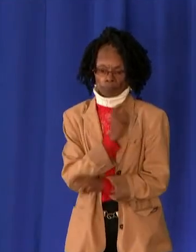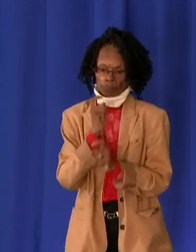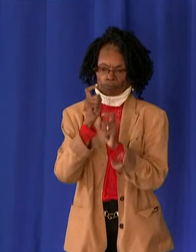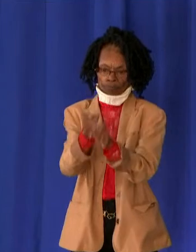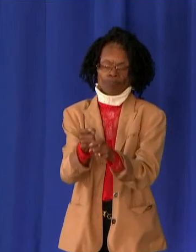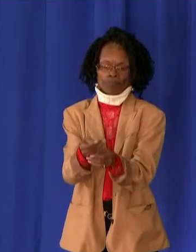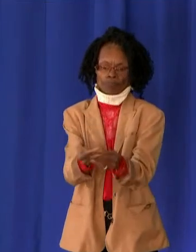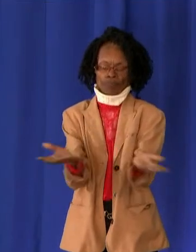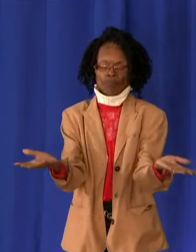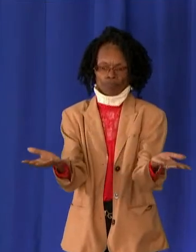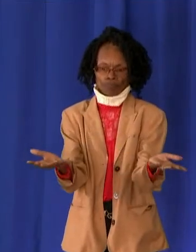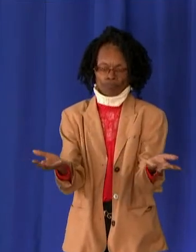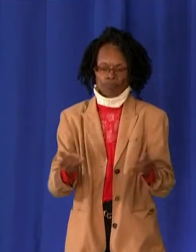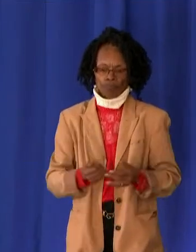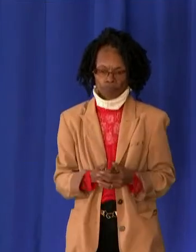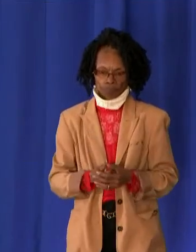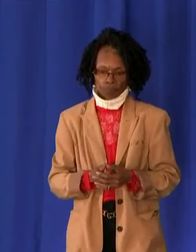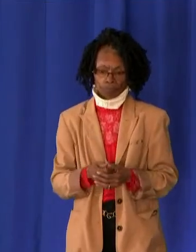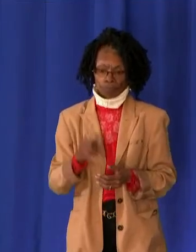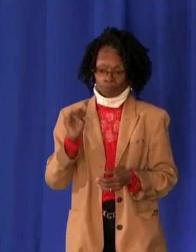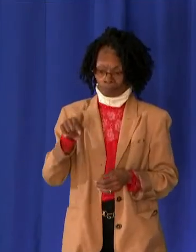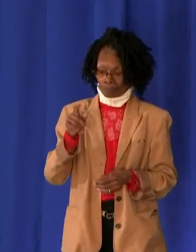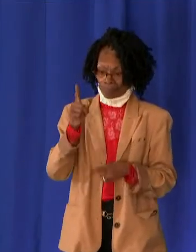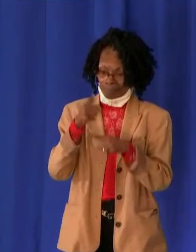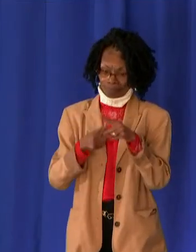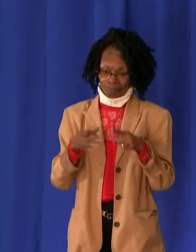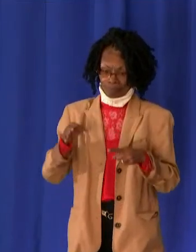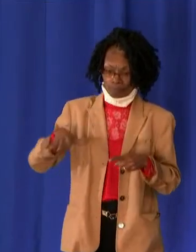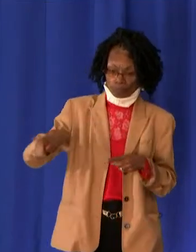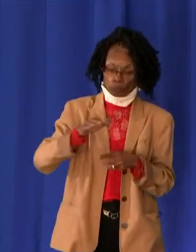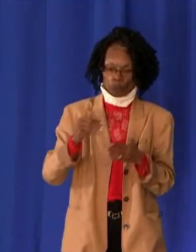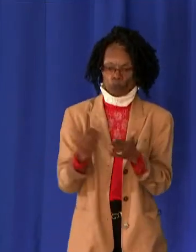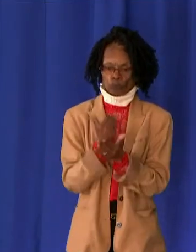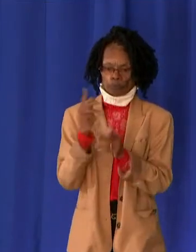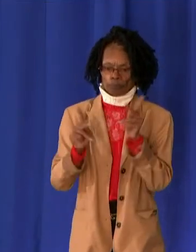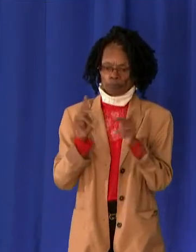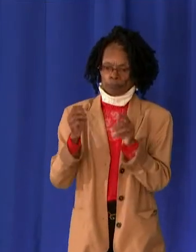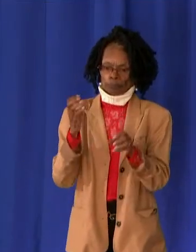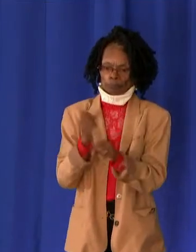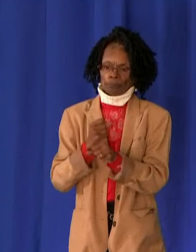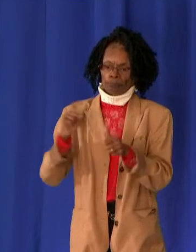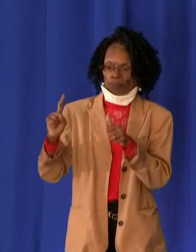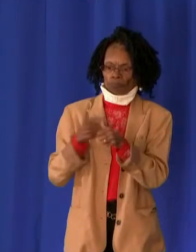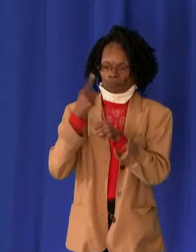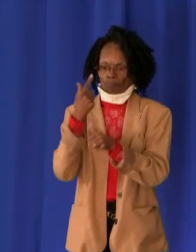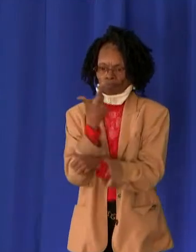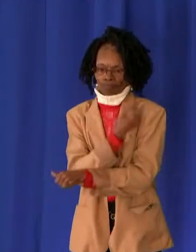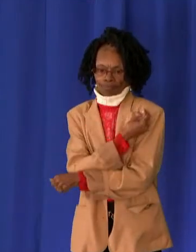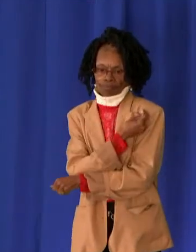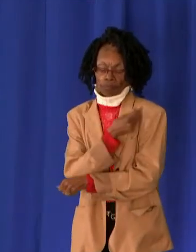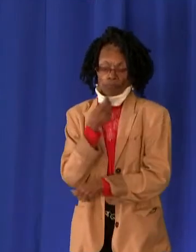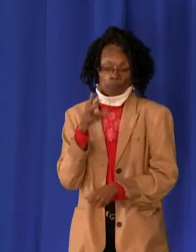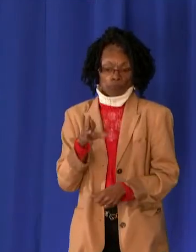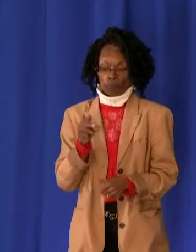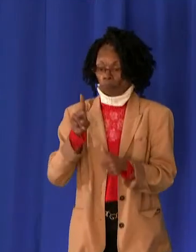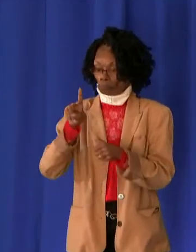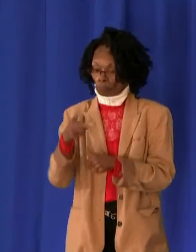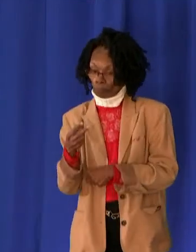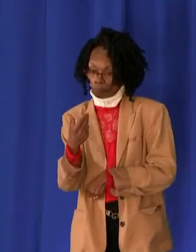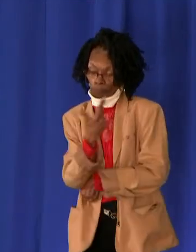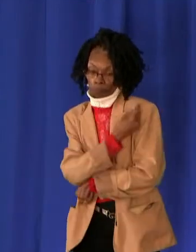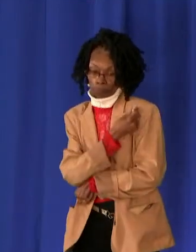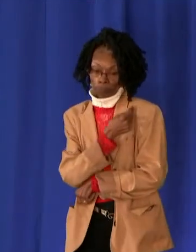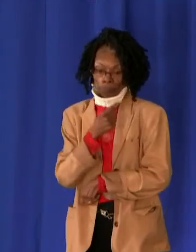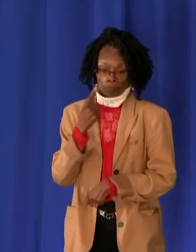vaccinations given. And over half of those vaccines were new people going out and getting their first dose of vaccine or getting their second